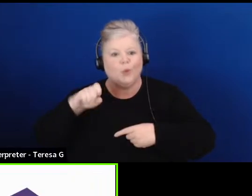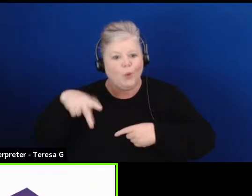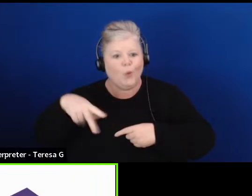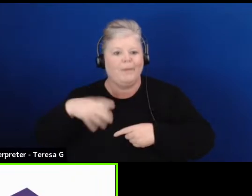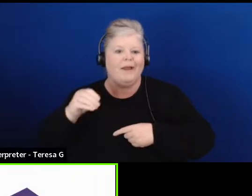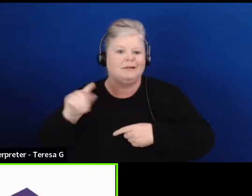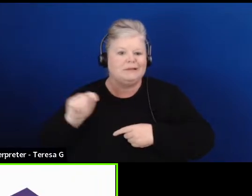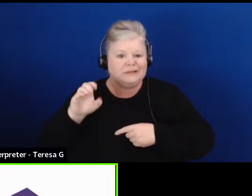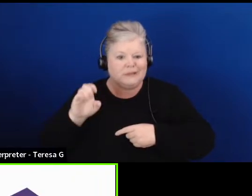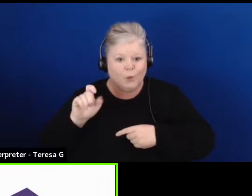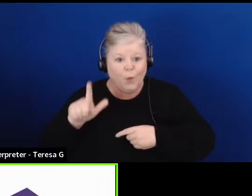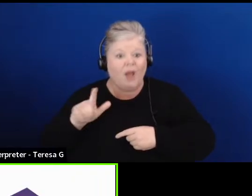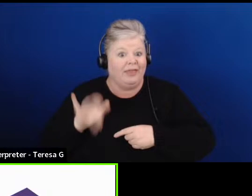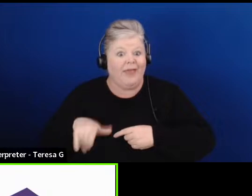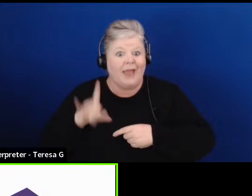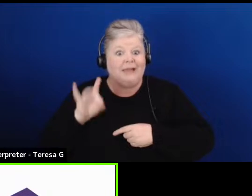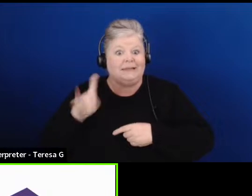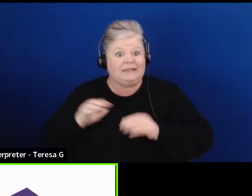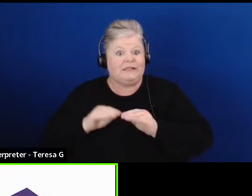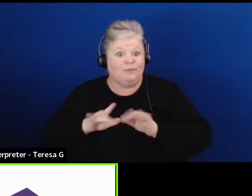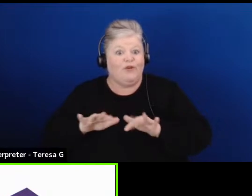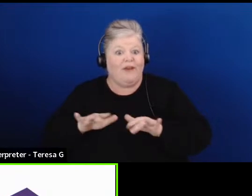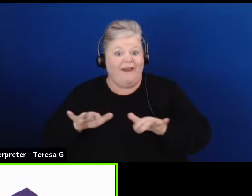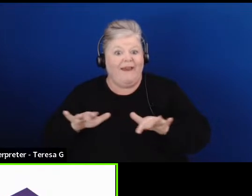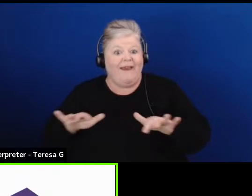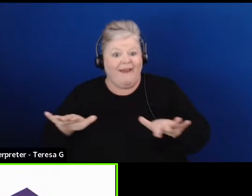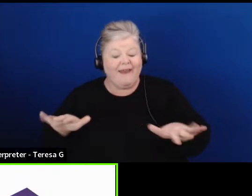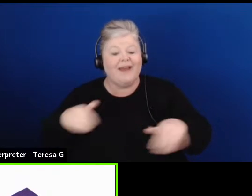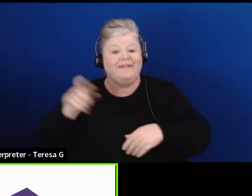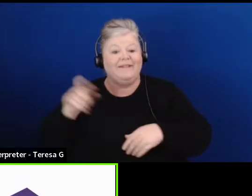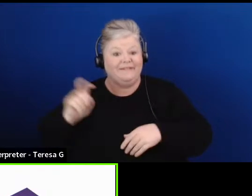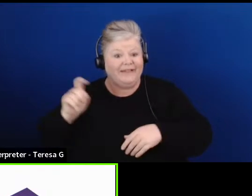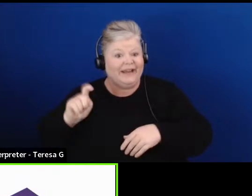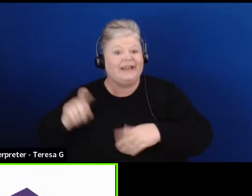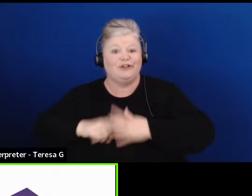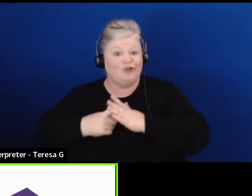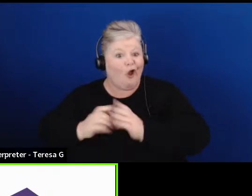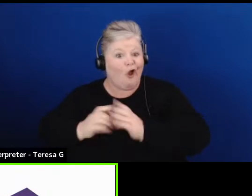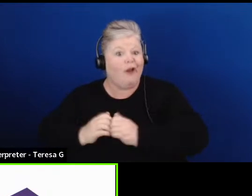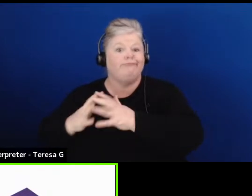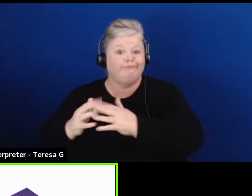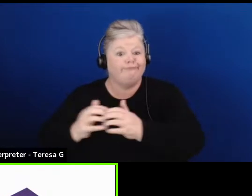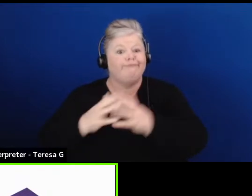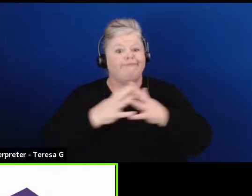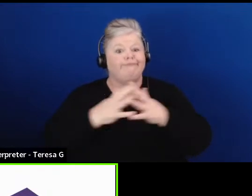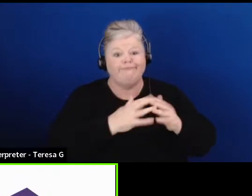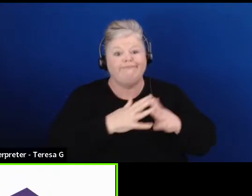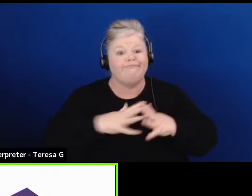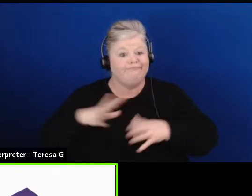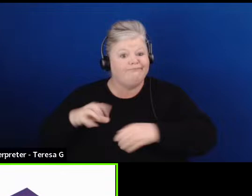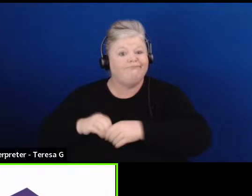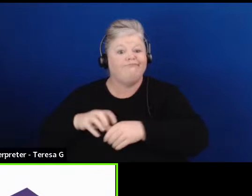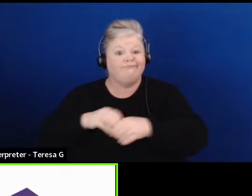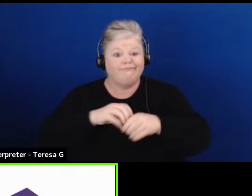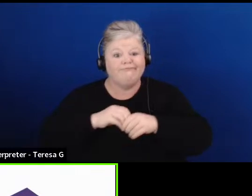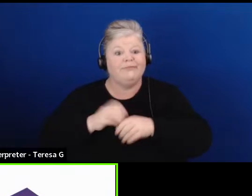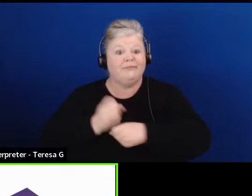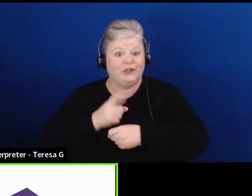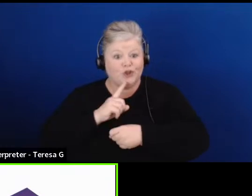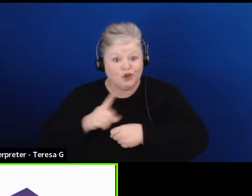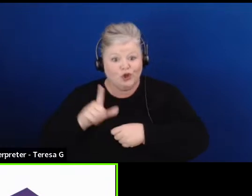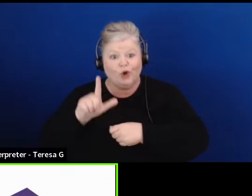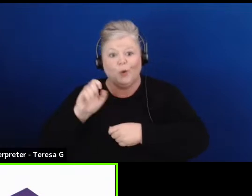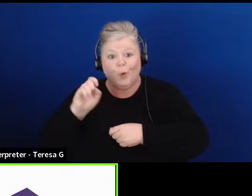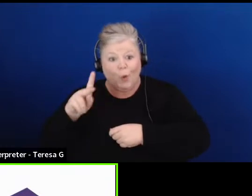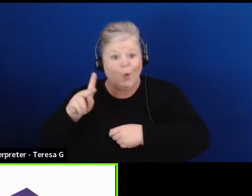spread and came up here to Phoenix, and people got involved with making sure that there are loops. And